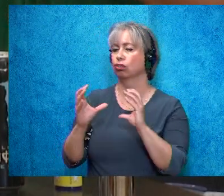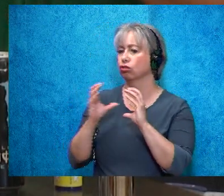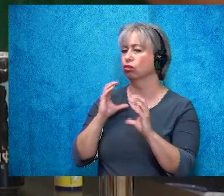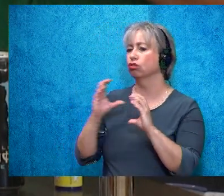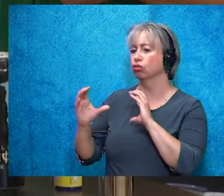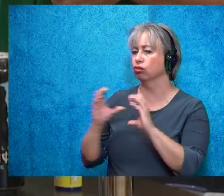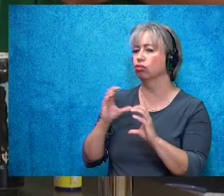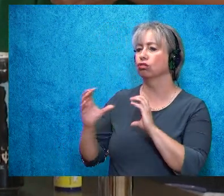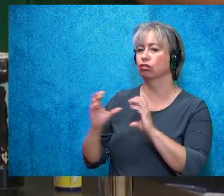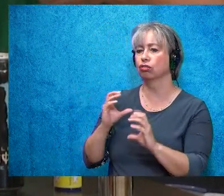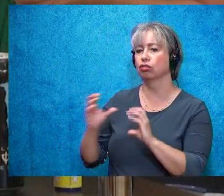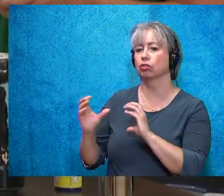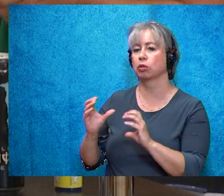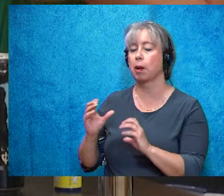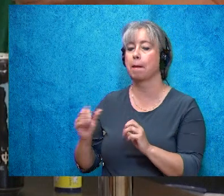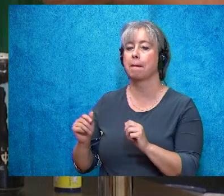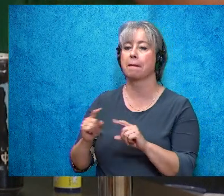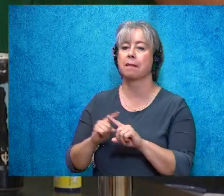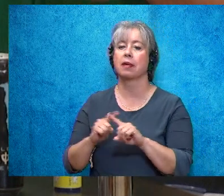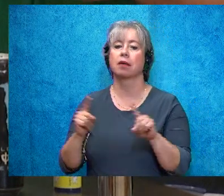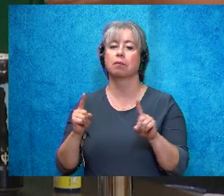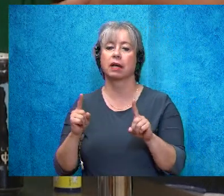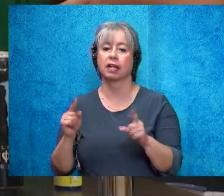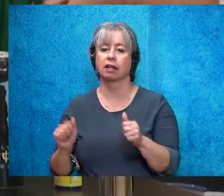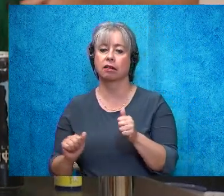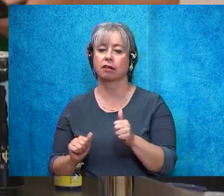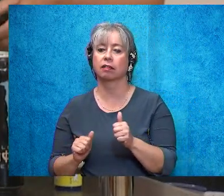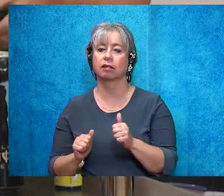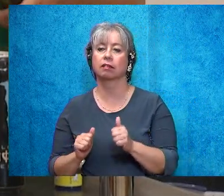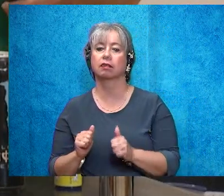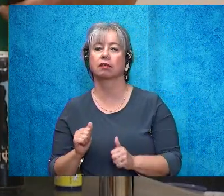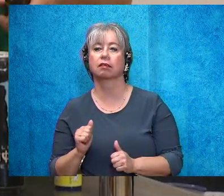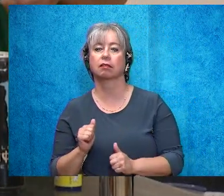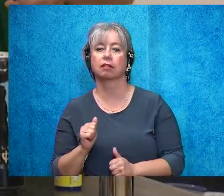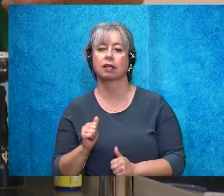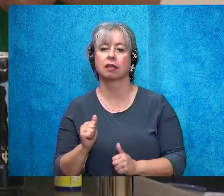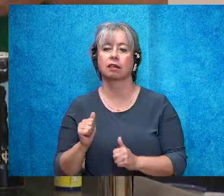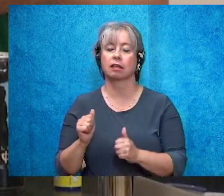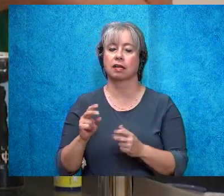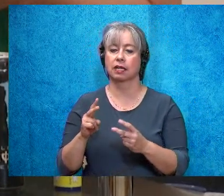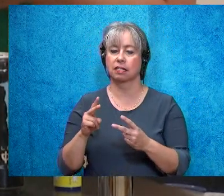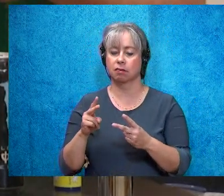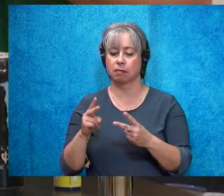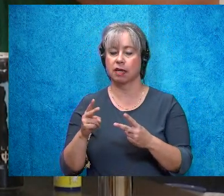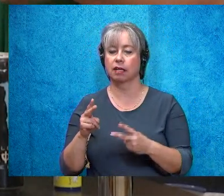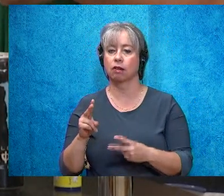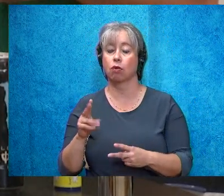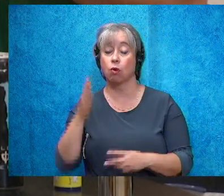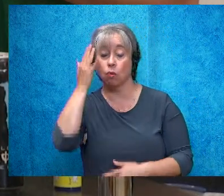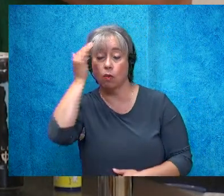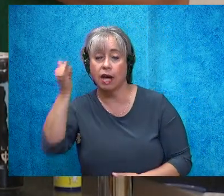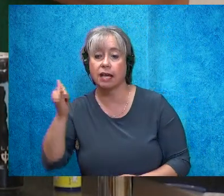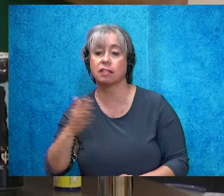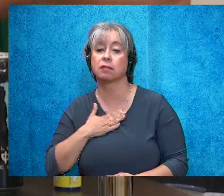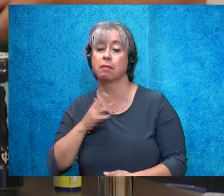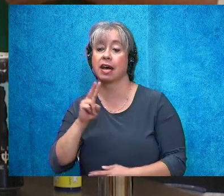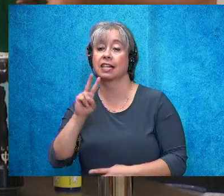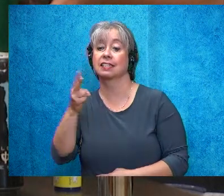my all-time favorite, and why radiant or light energy is my second favorite, is because we